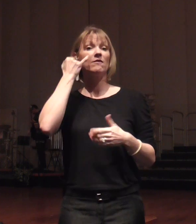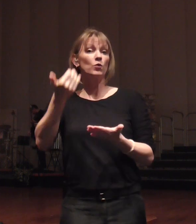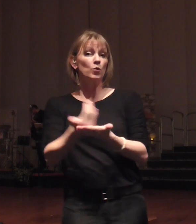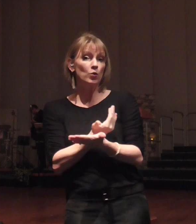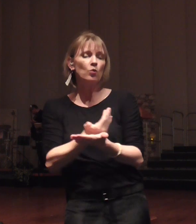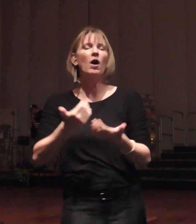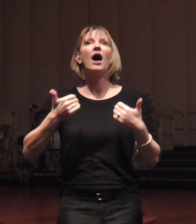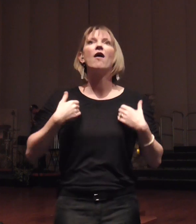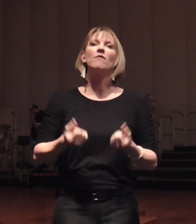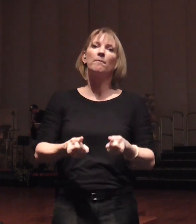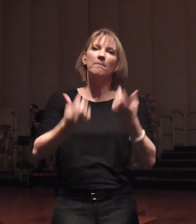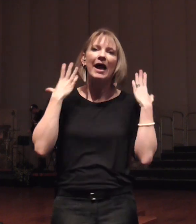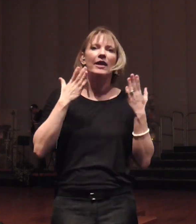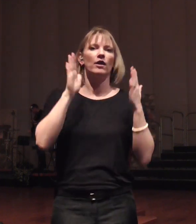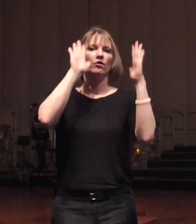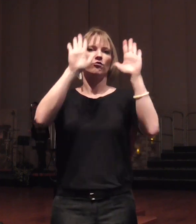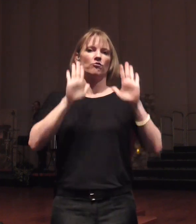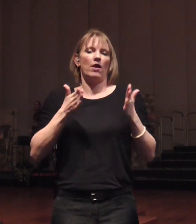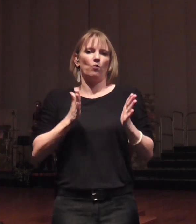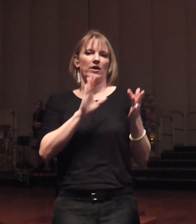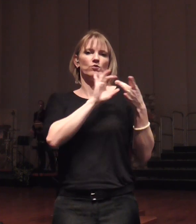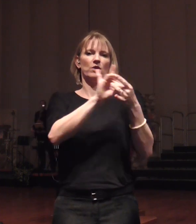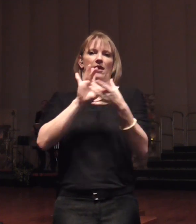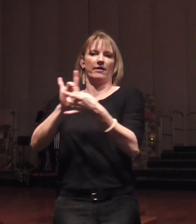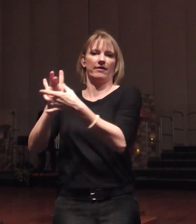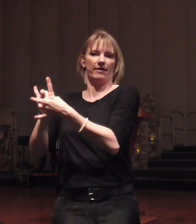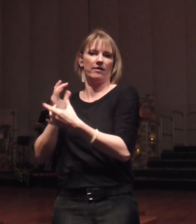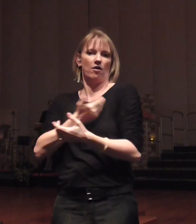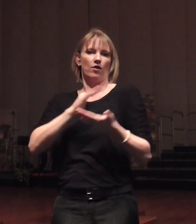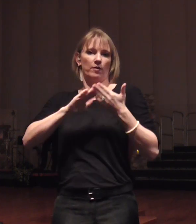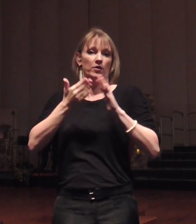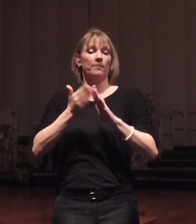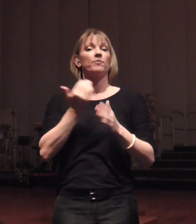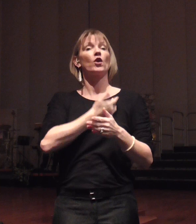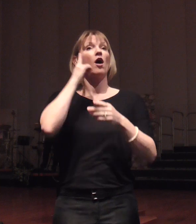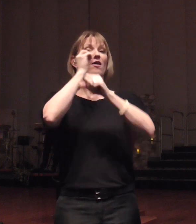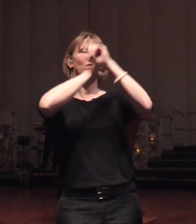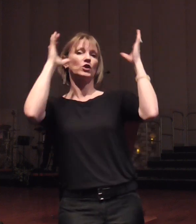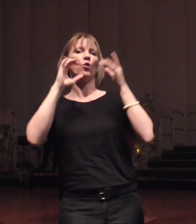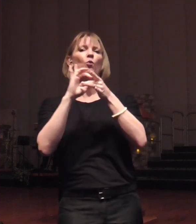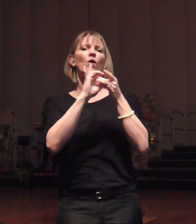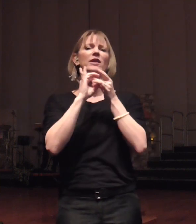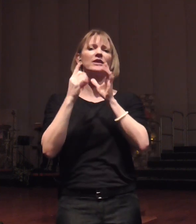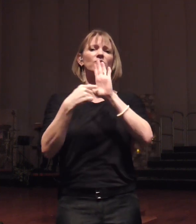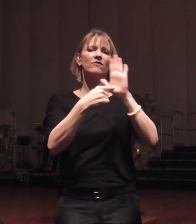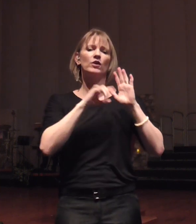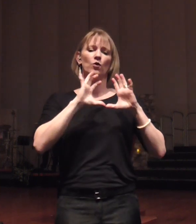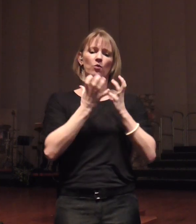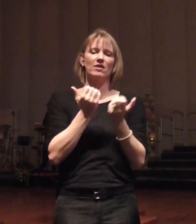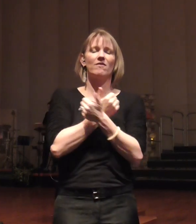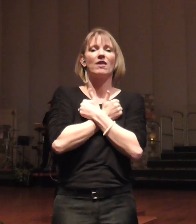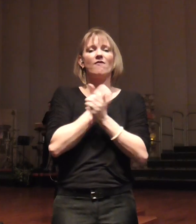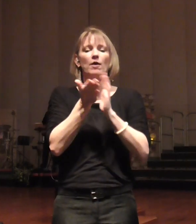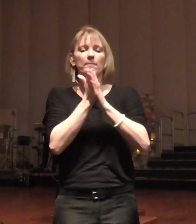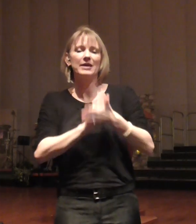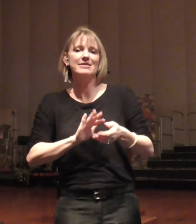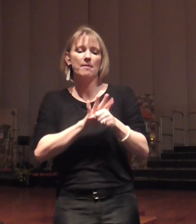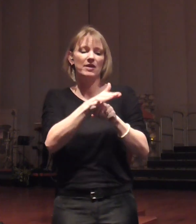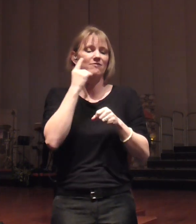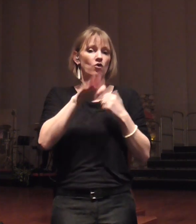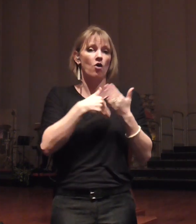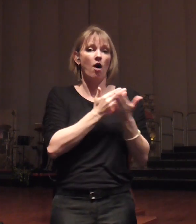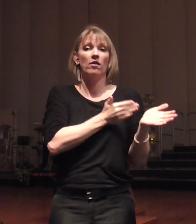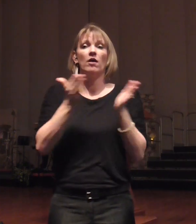have so many great ways to connect with our community. Our vision, Oneness Revealed, a world of love, peace, and abundance for all.